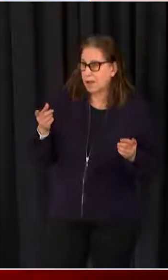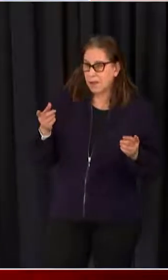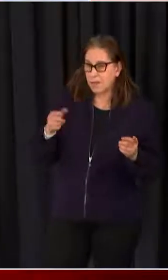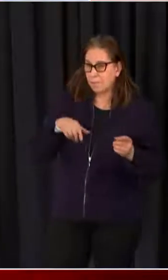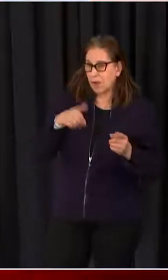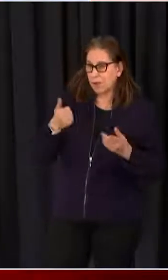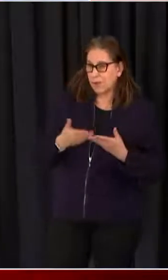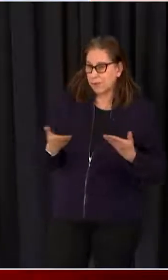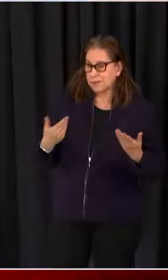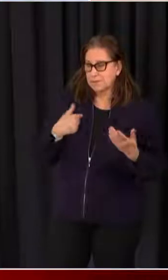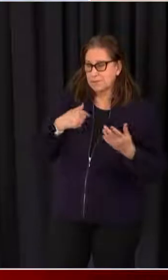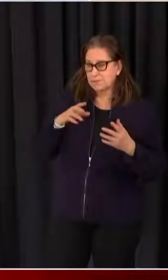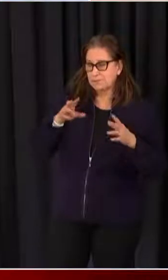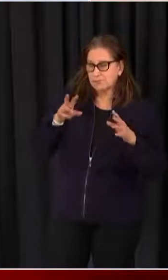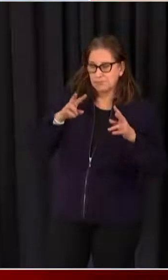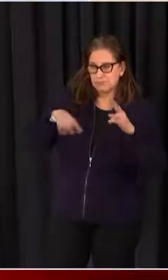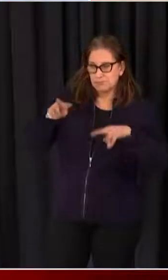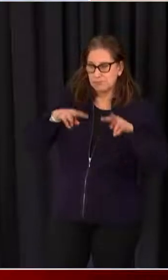around testing,